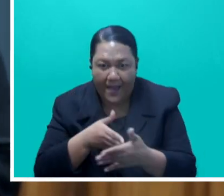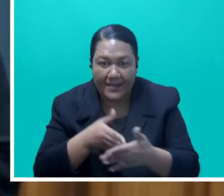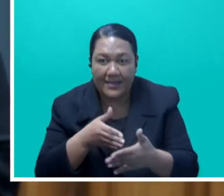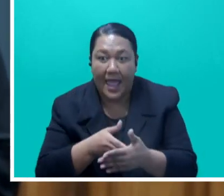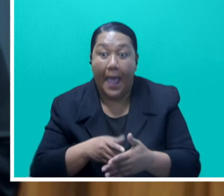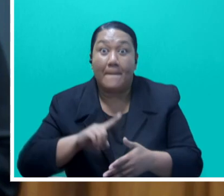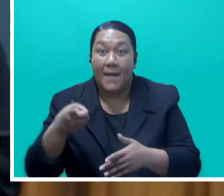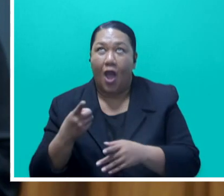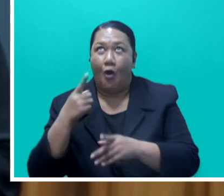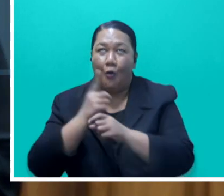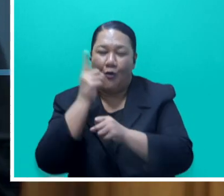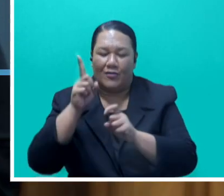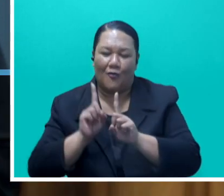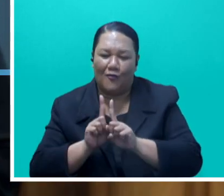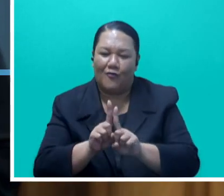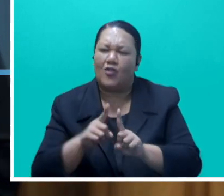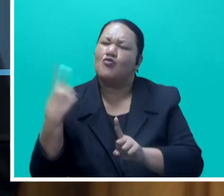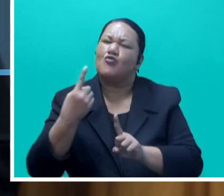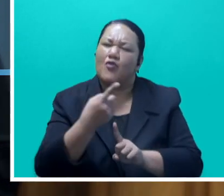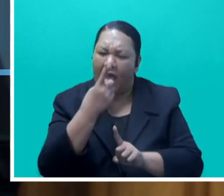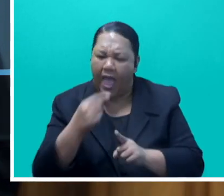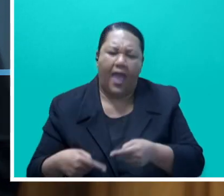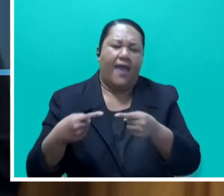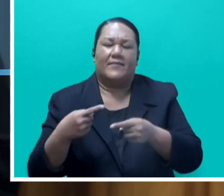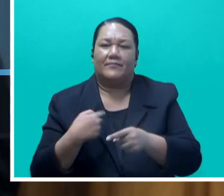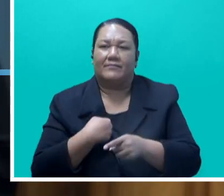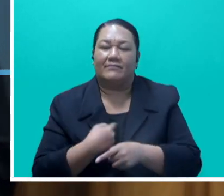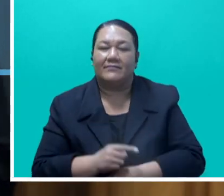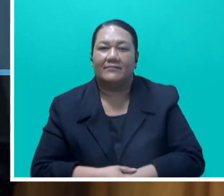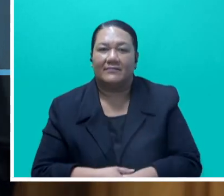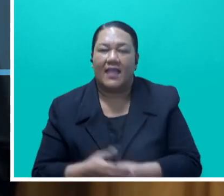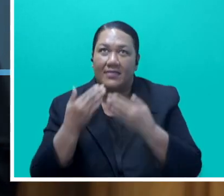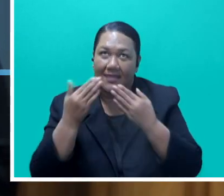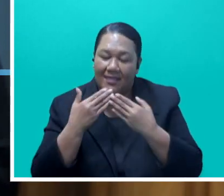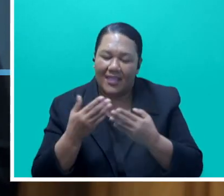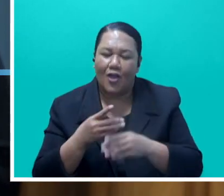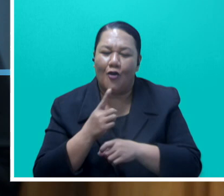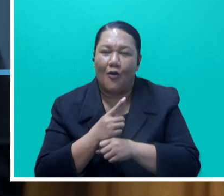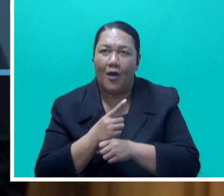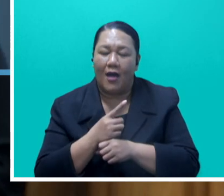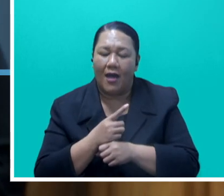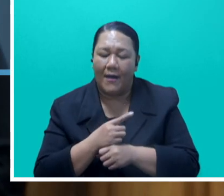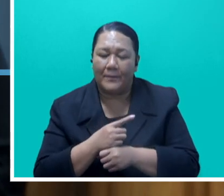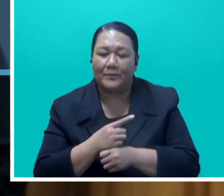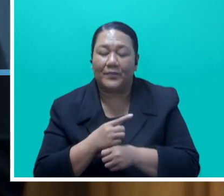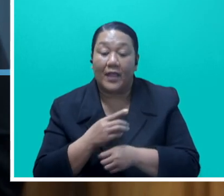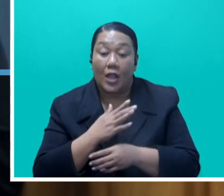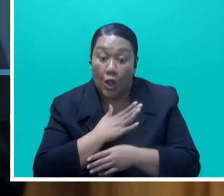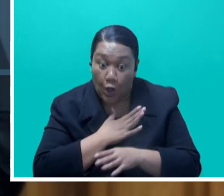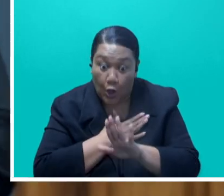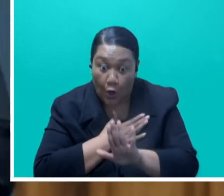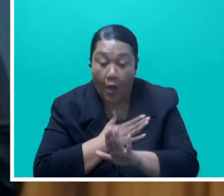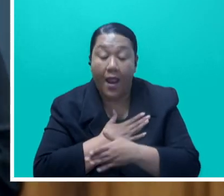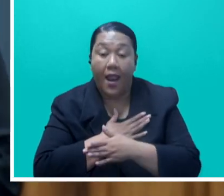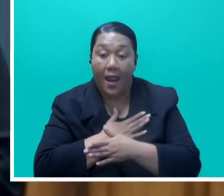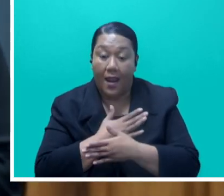us? Thank you for your love and all that you do, Tamay Sakyusa. My